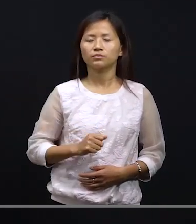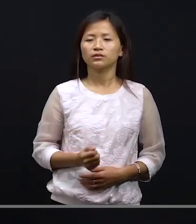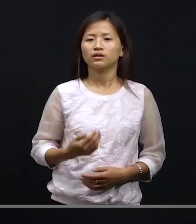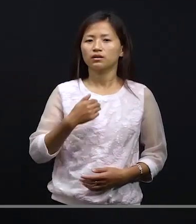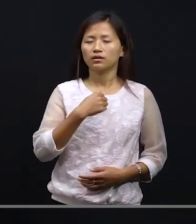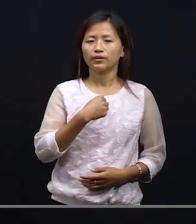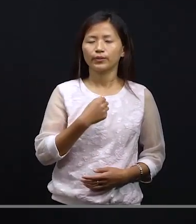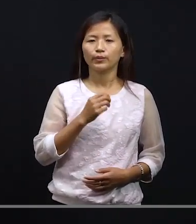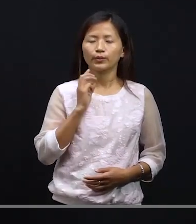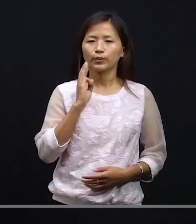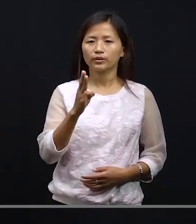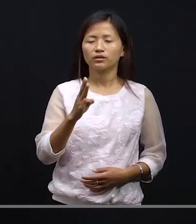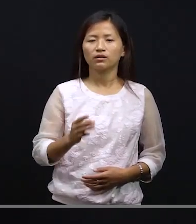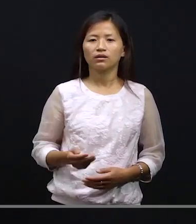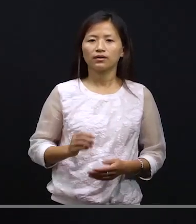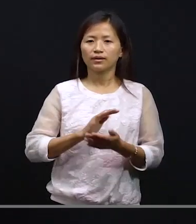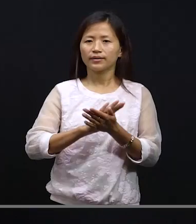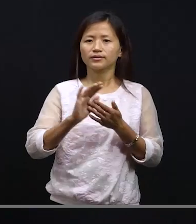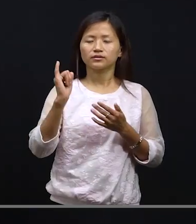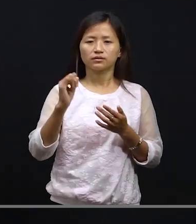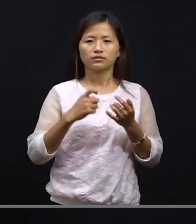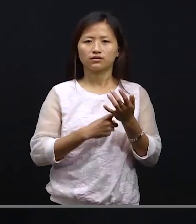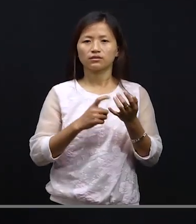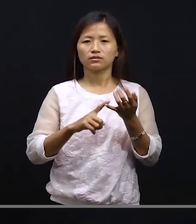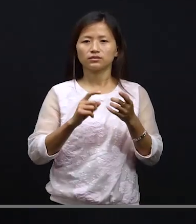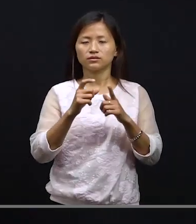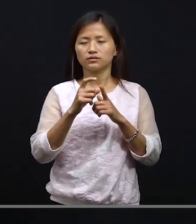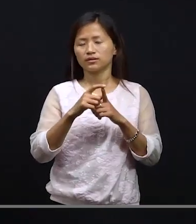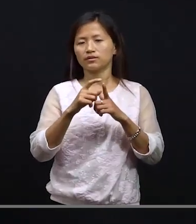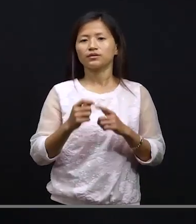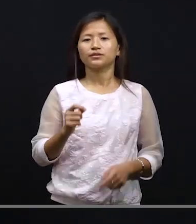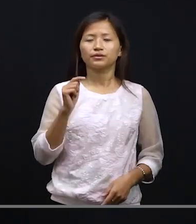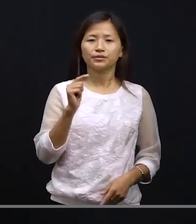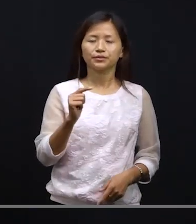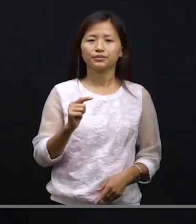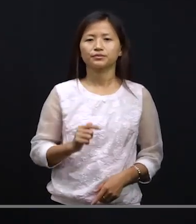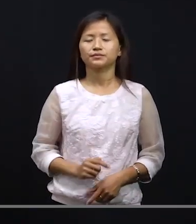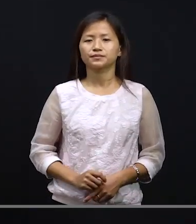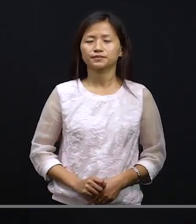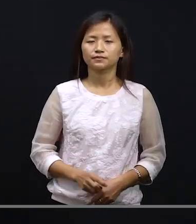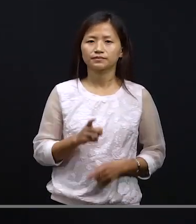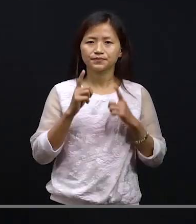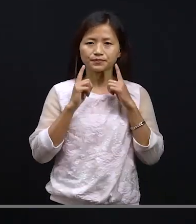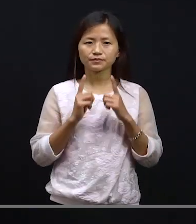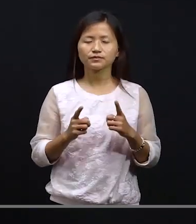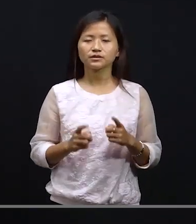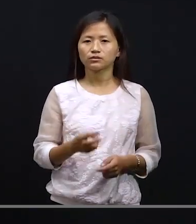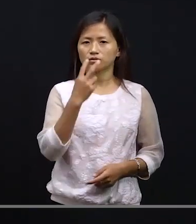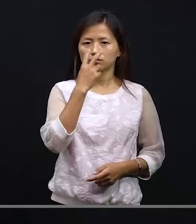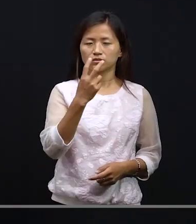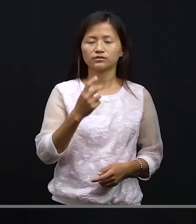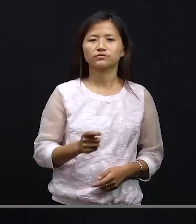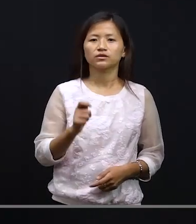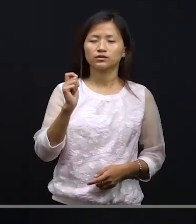you for nothing." It is something that we don't expect, right? He was looking for a job, he was looking for a work, but